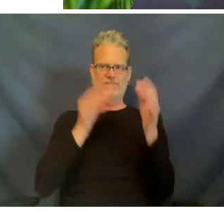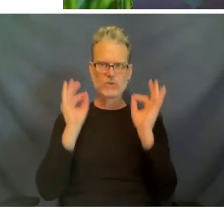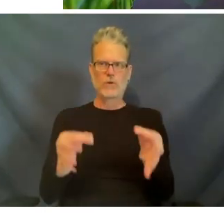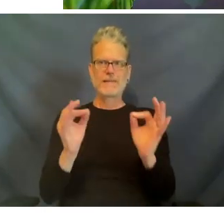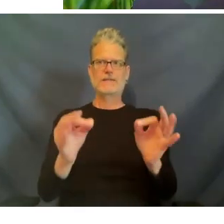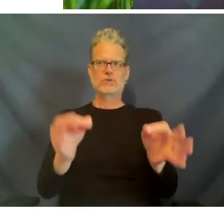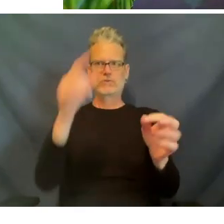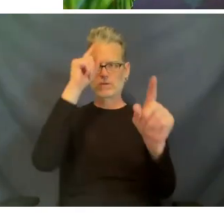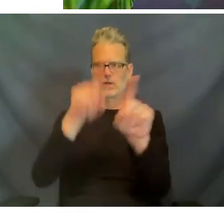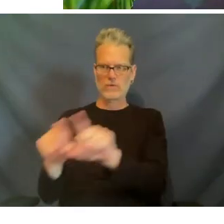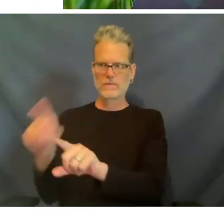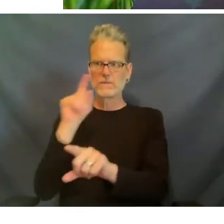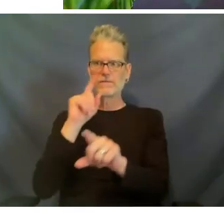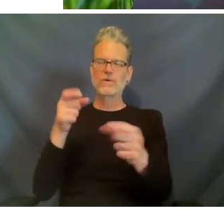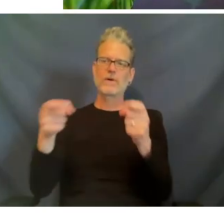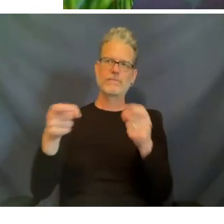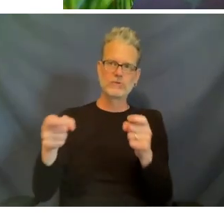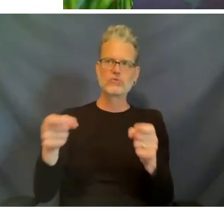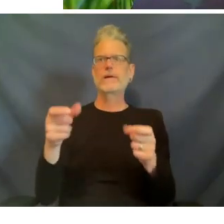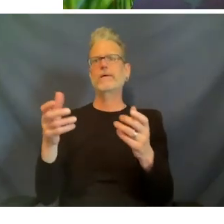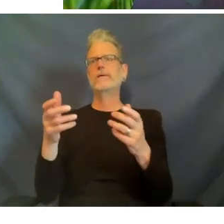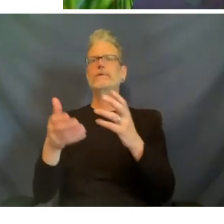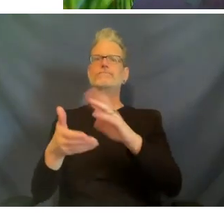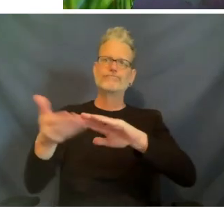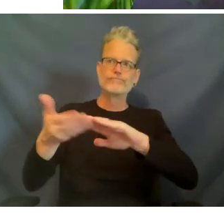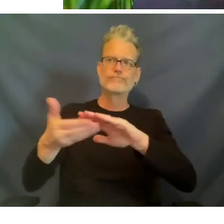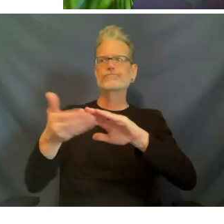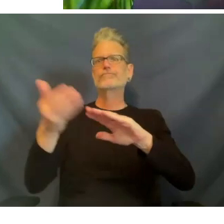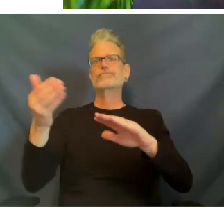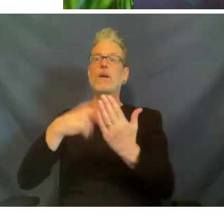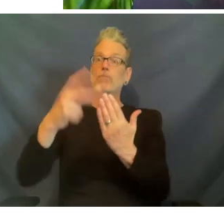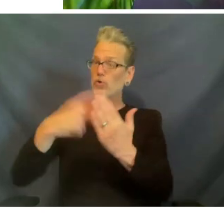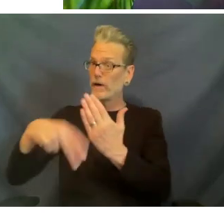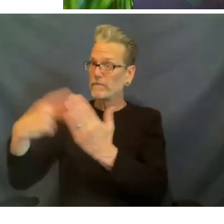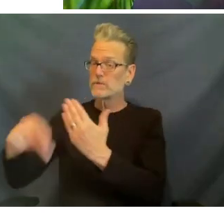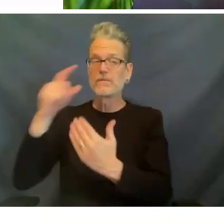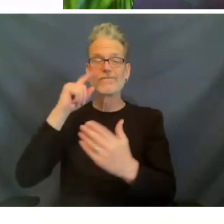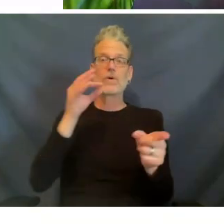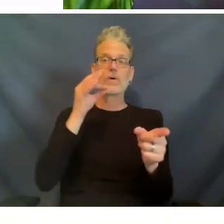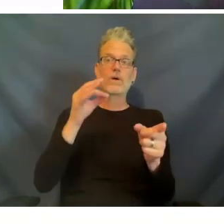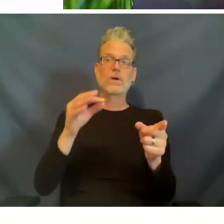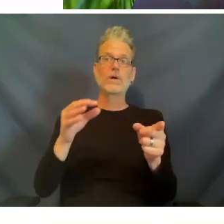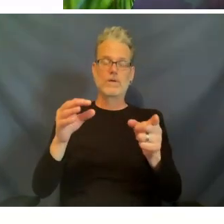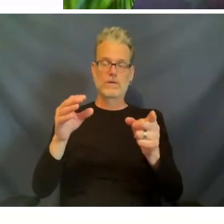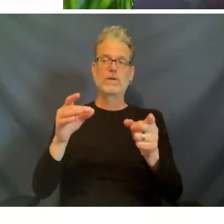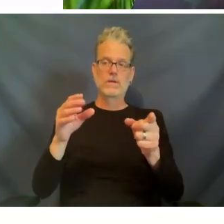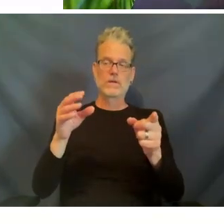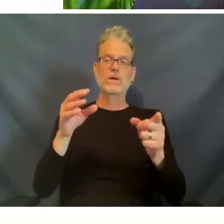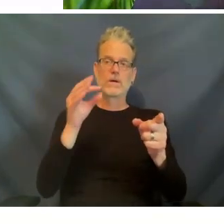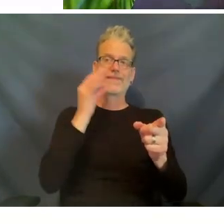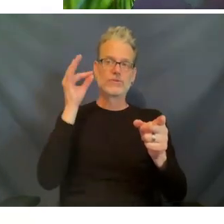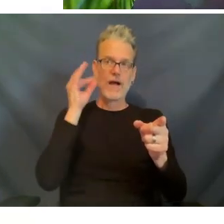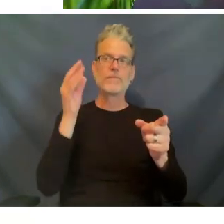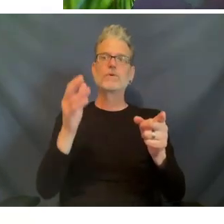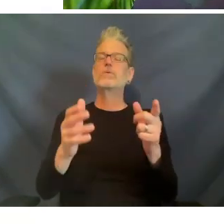perform administrative, management, and other functions of programs of the Tribal Forest Protection Act under Indian